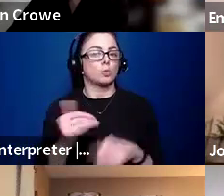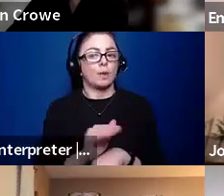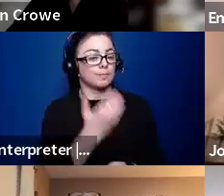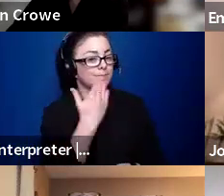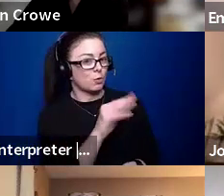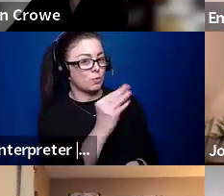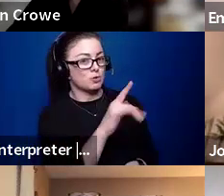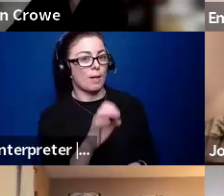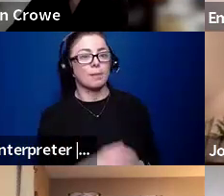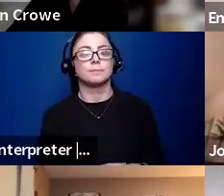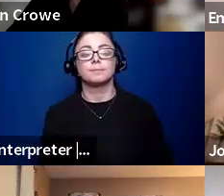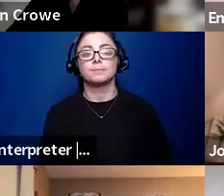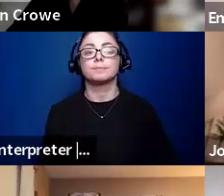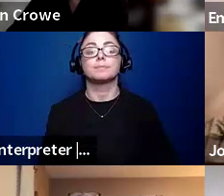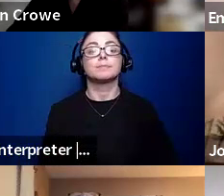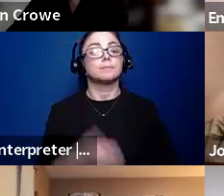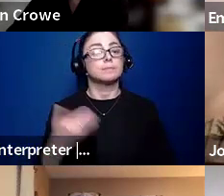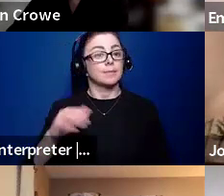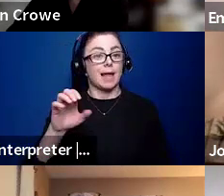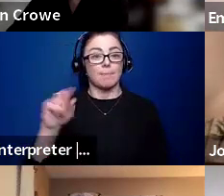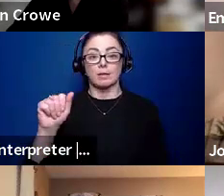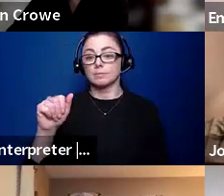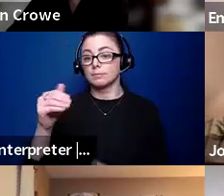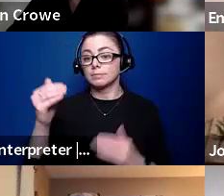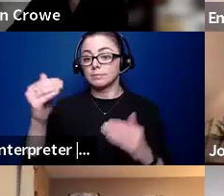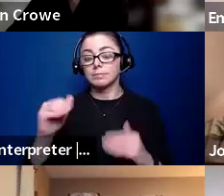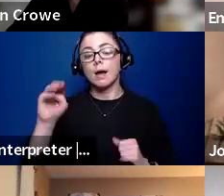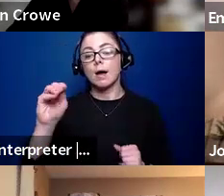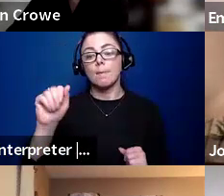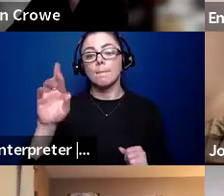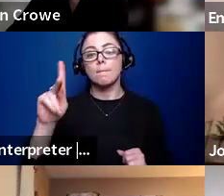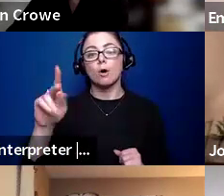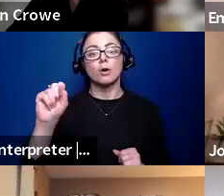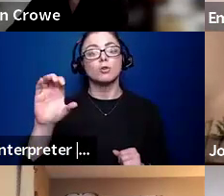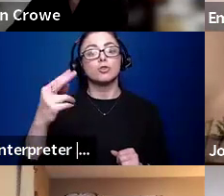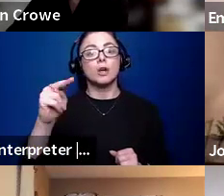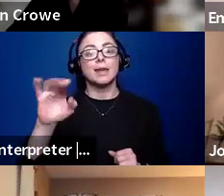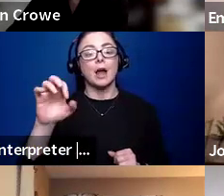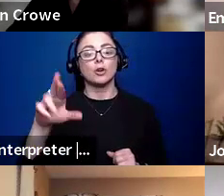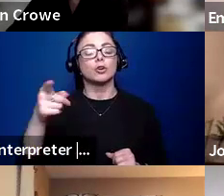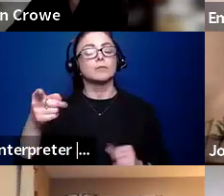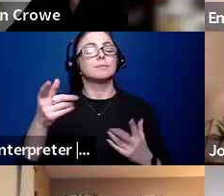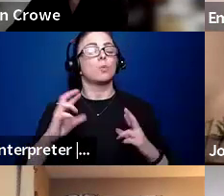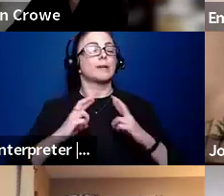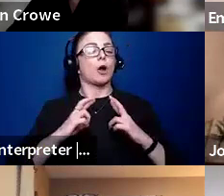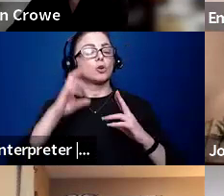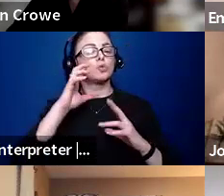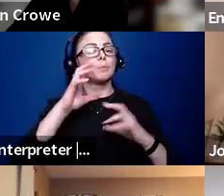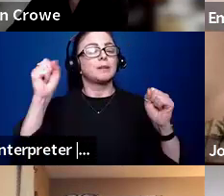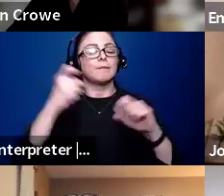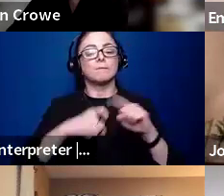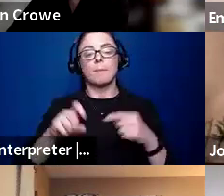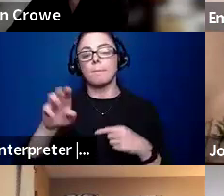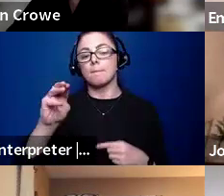Thank you, Michelle. Up next is Mark Schneider, who is a retired superintendent from the Mid-Prairie Community School